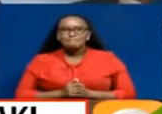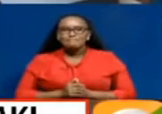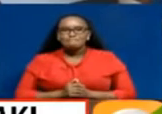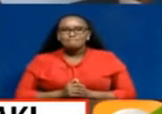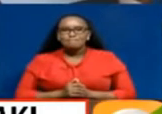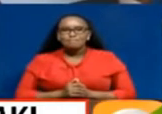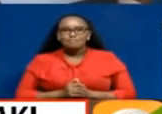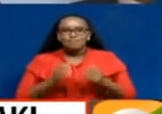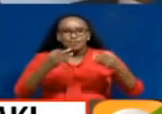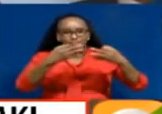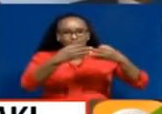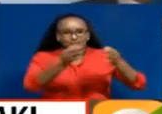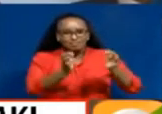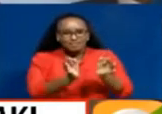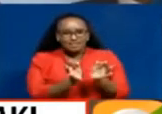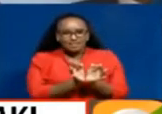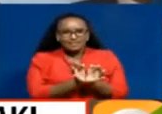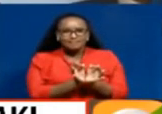the family